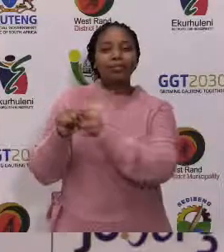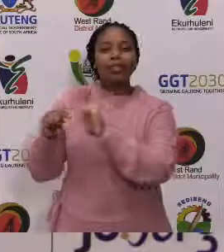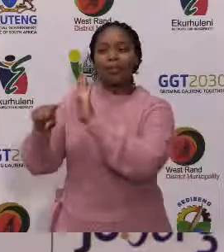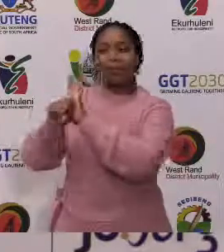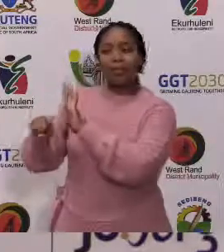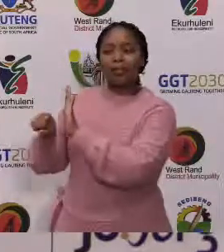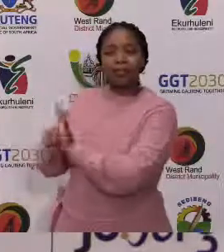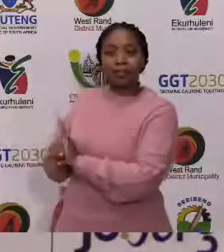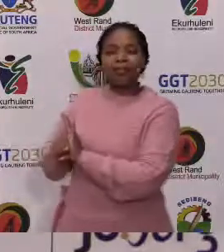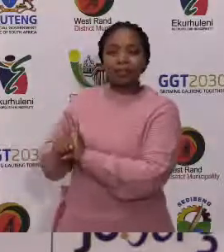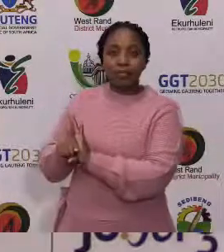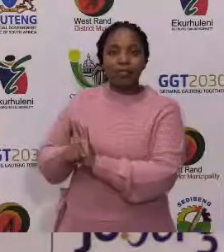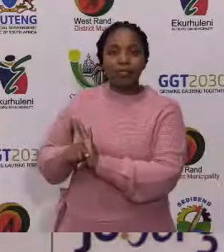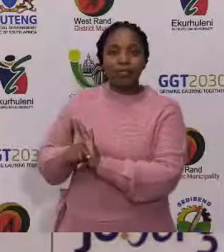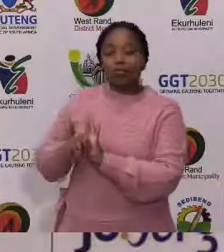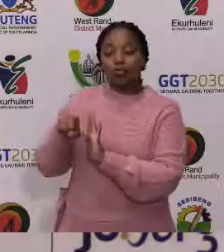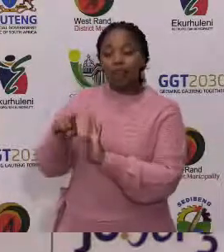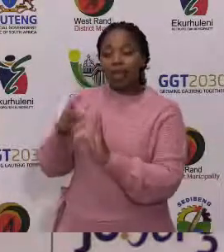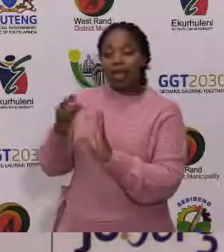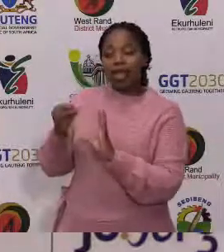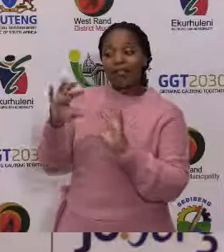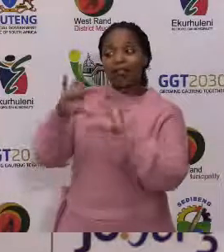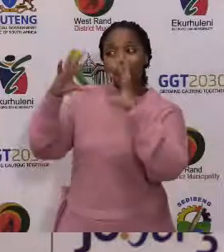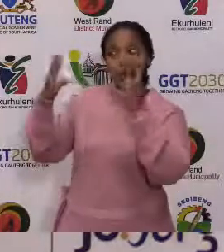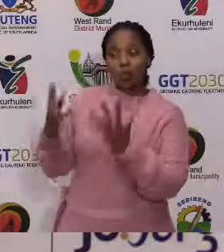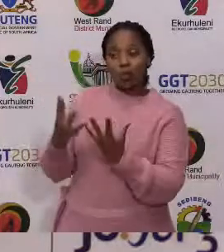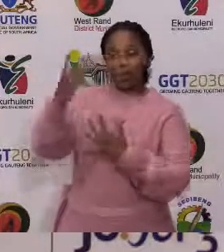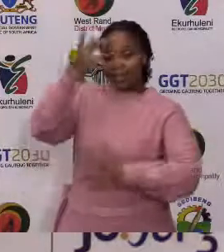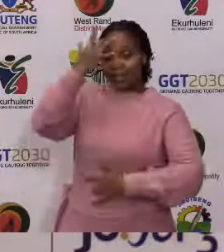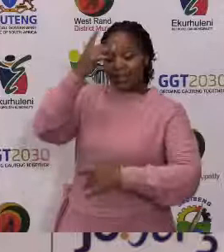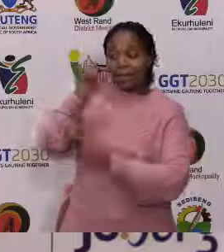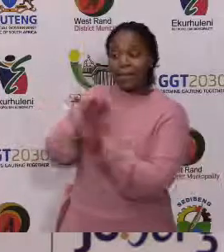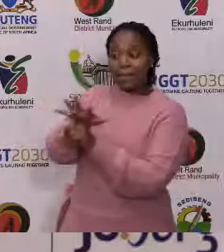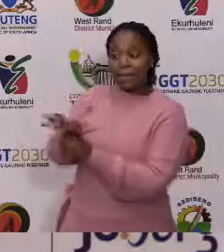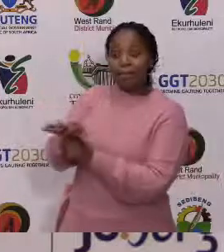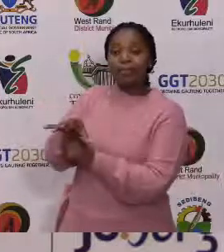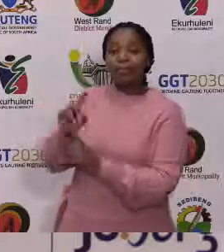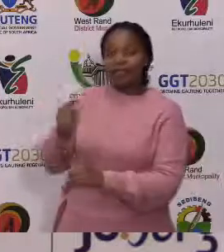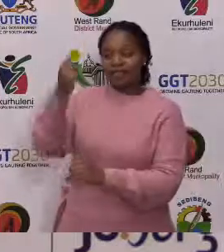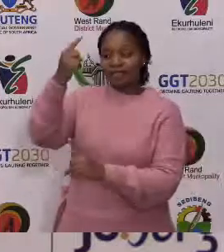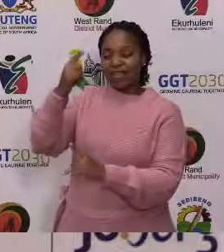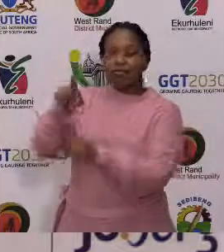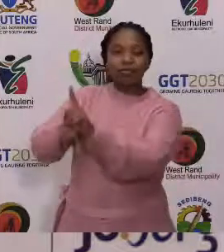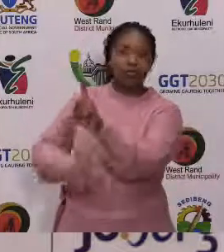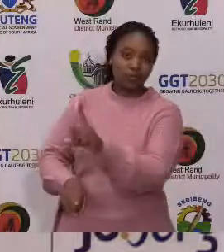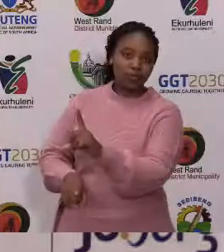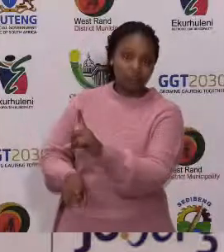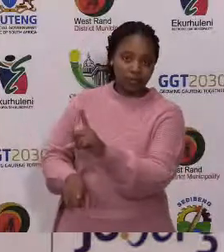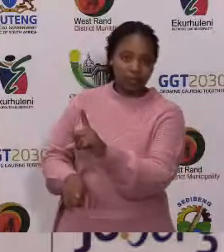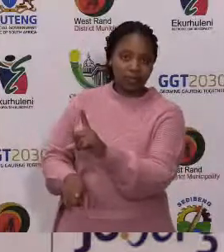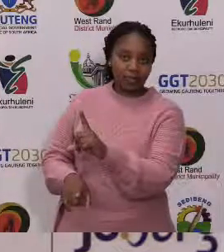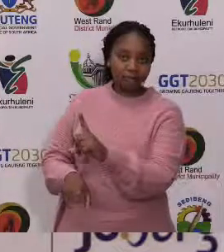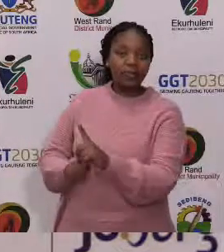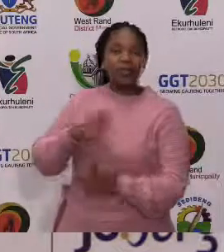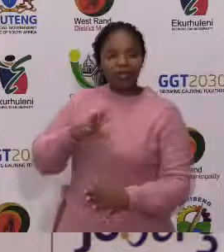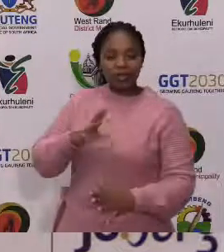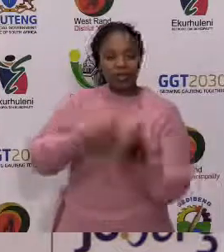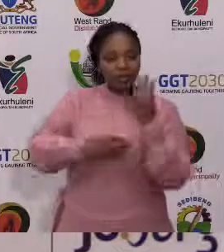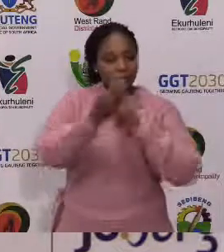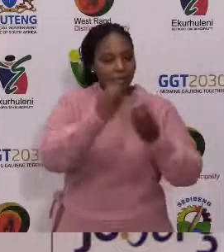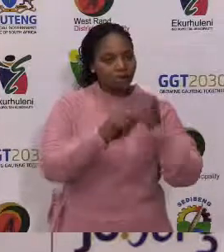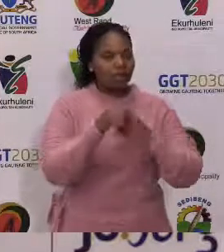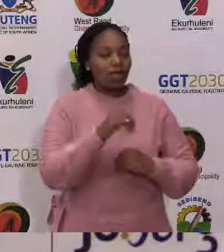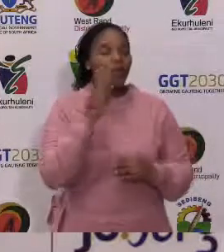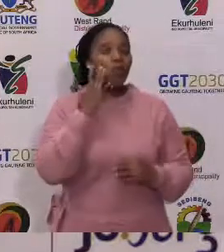stigmatization of dealing with an epidemic or a pandemic is your first defeat. We have learned that when we're dealing